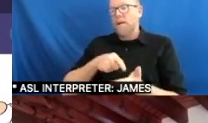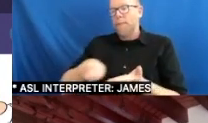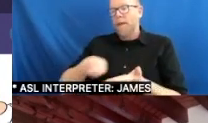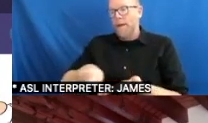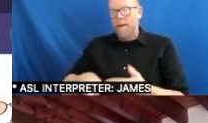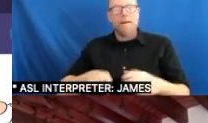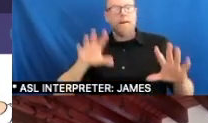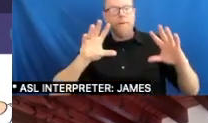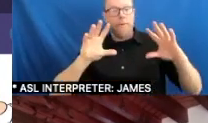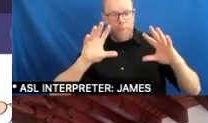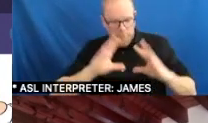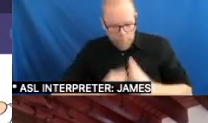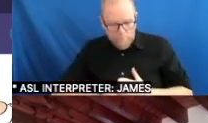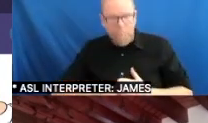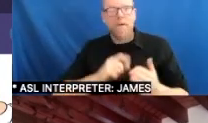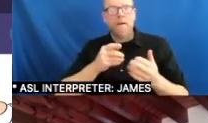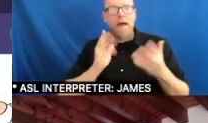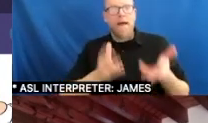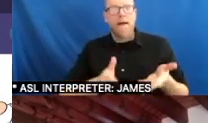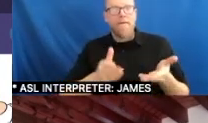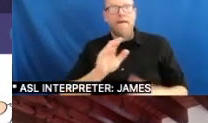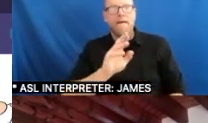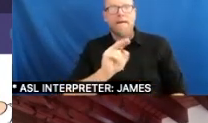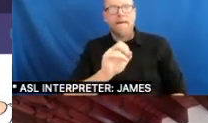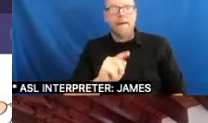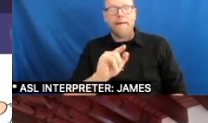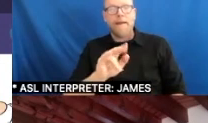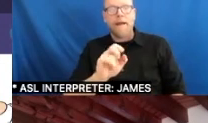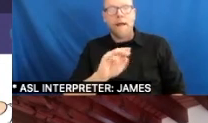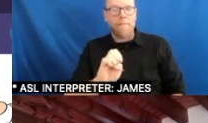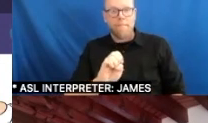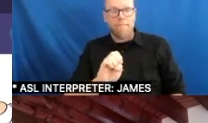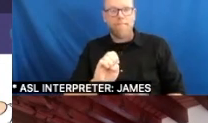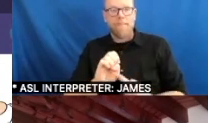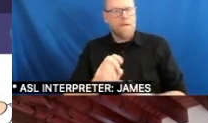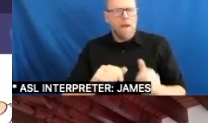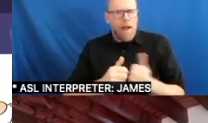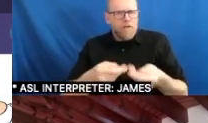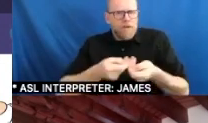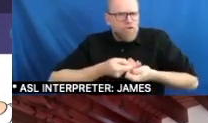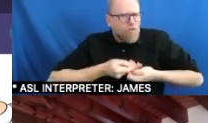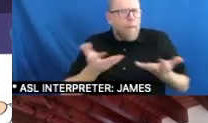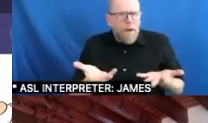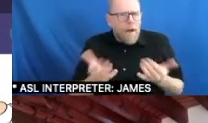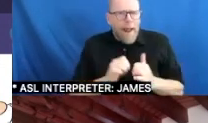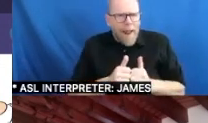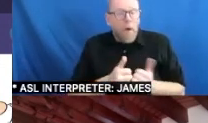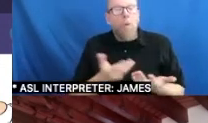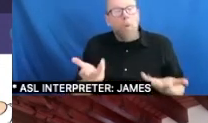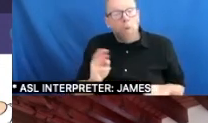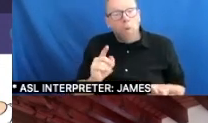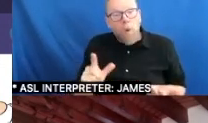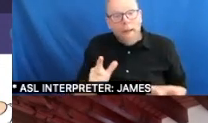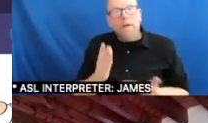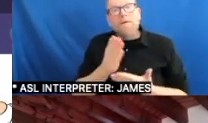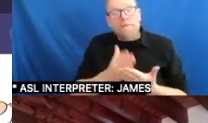net income. So how does that get distributed? Well, there was actually a couple dwarves that were working who